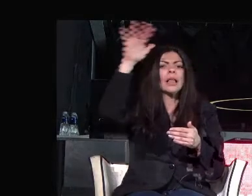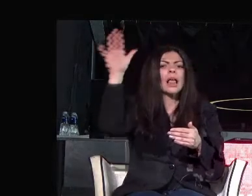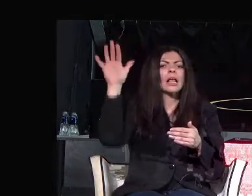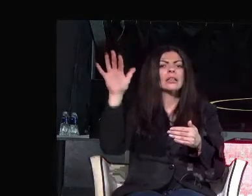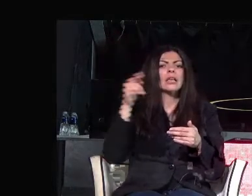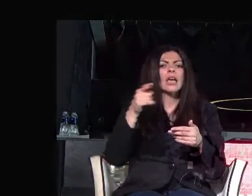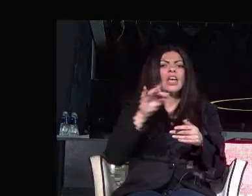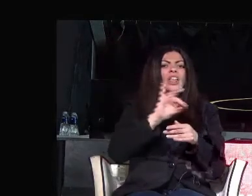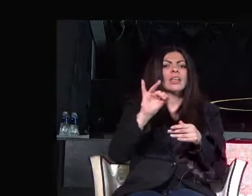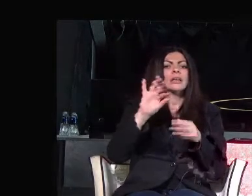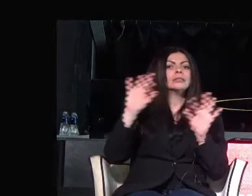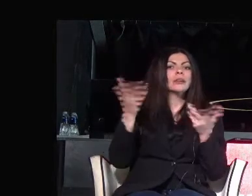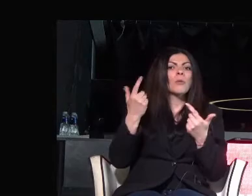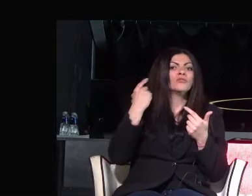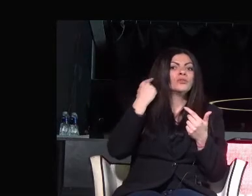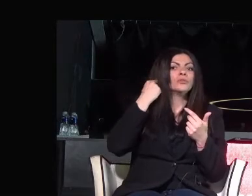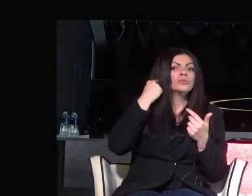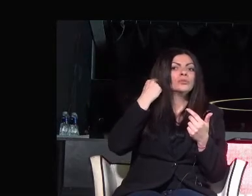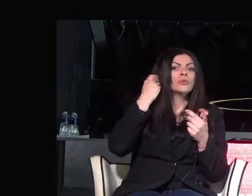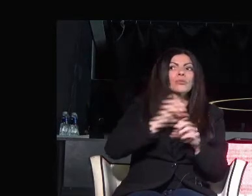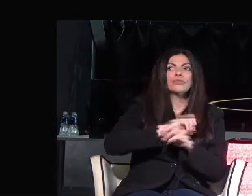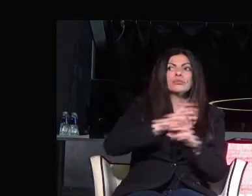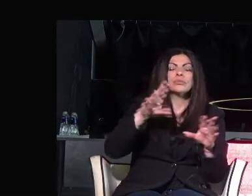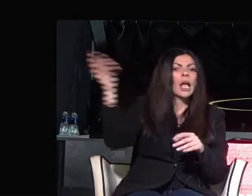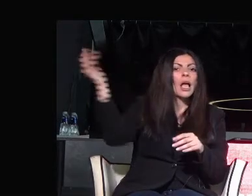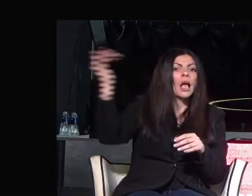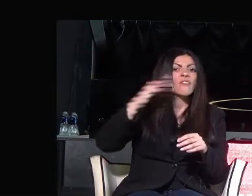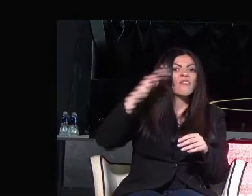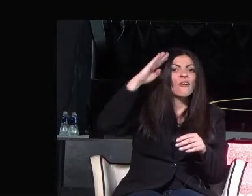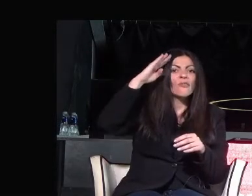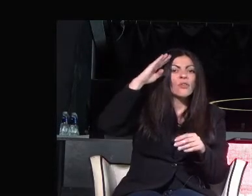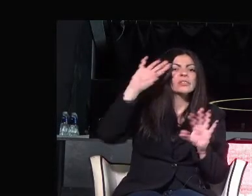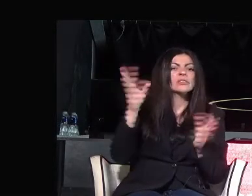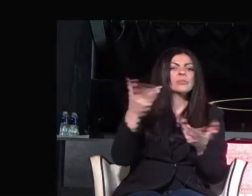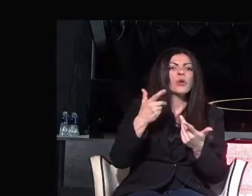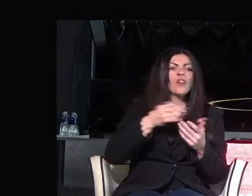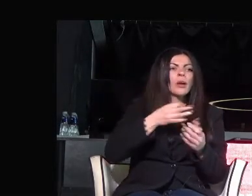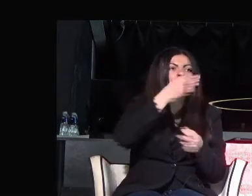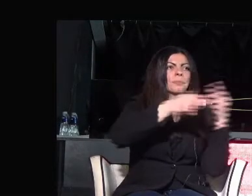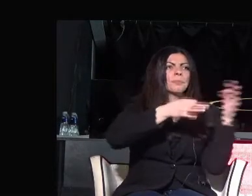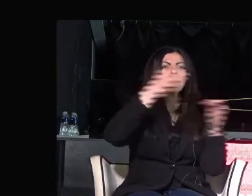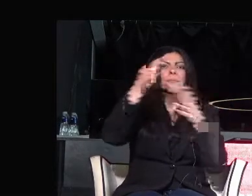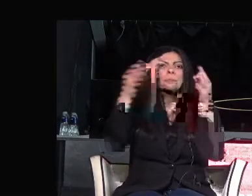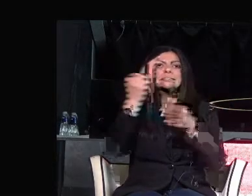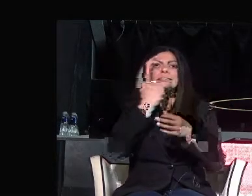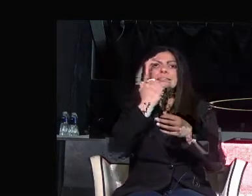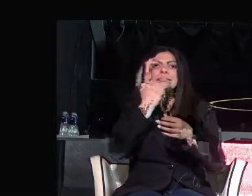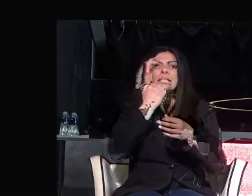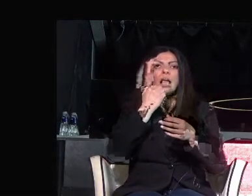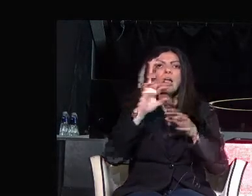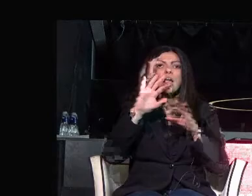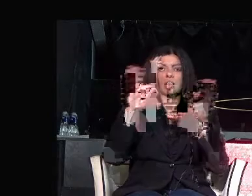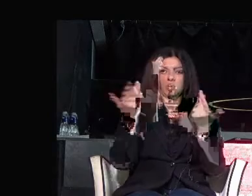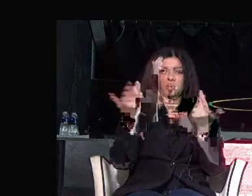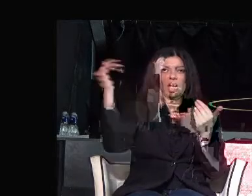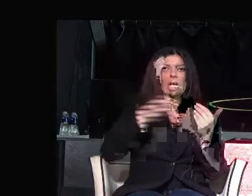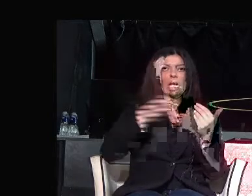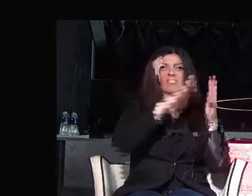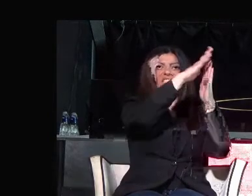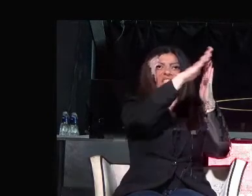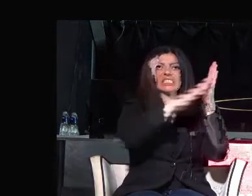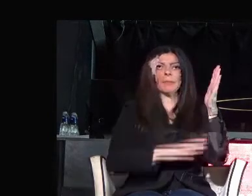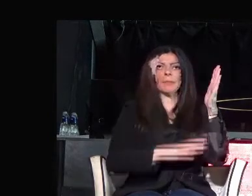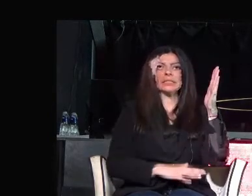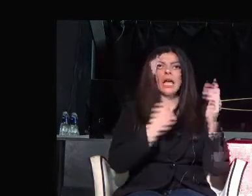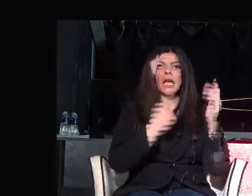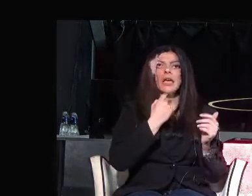with a book with names you can choose from. So people thought at these villages that if they hide